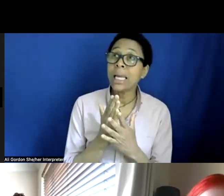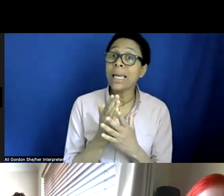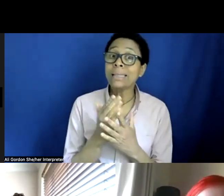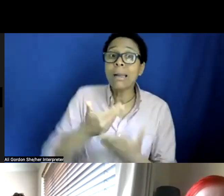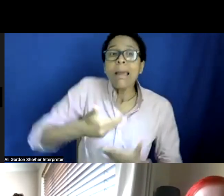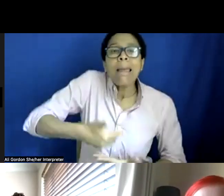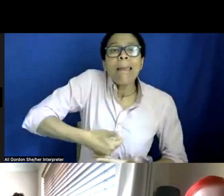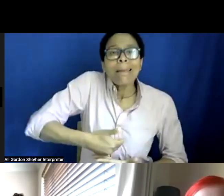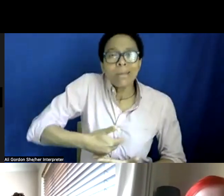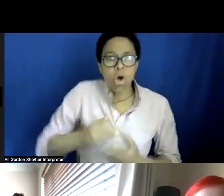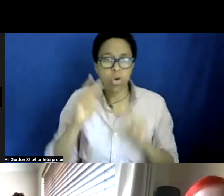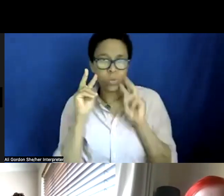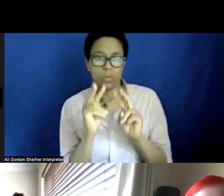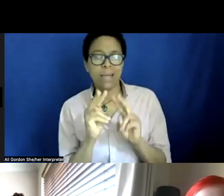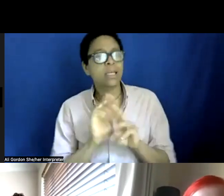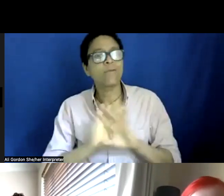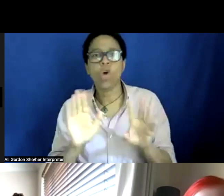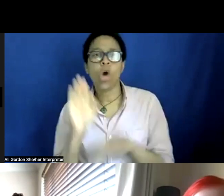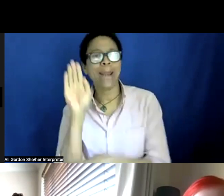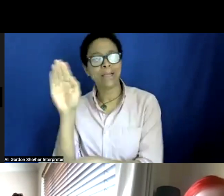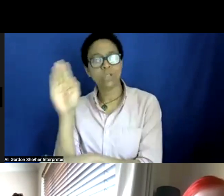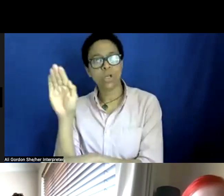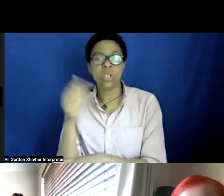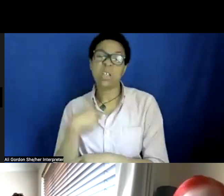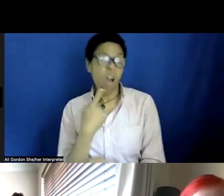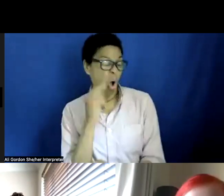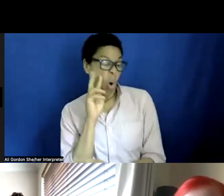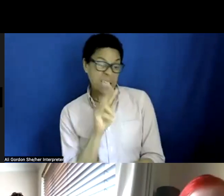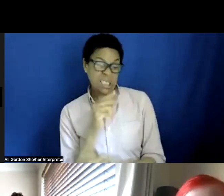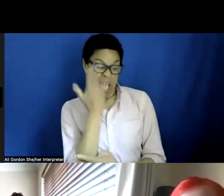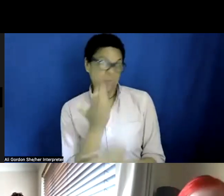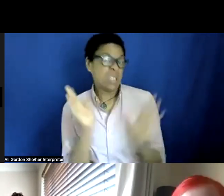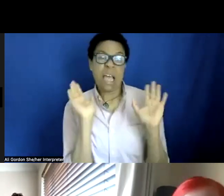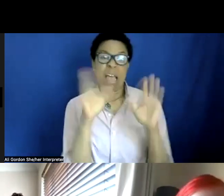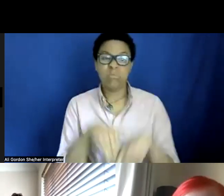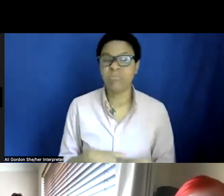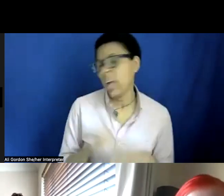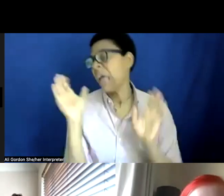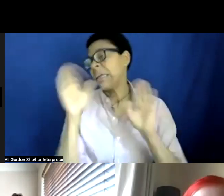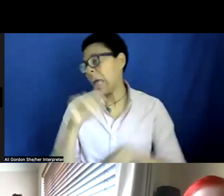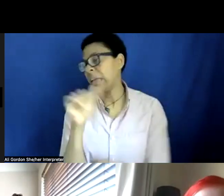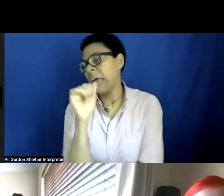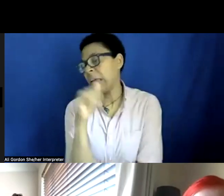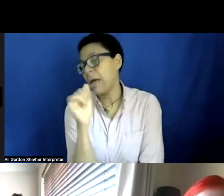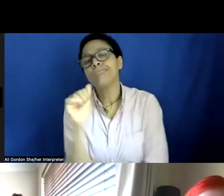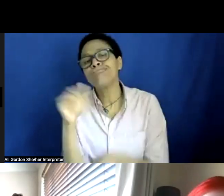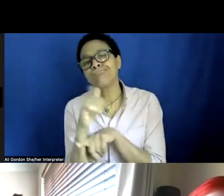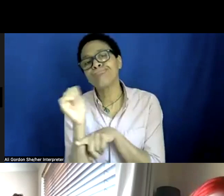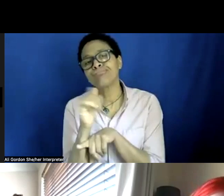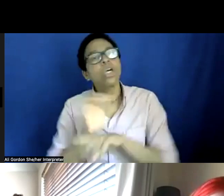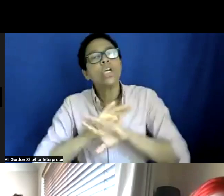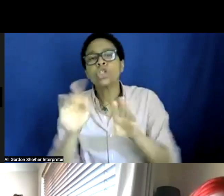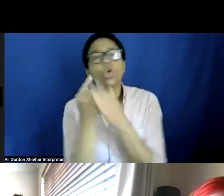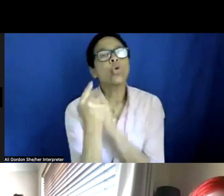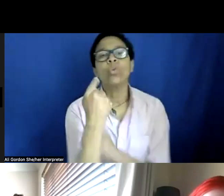external one. So he's saying, oh, well, I see this stuff every day. It's just like, yeah. It's not unique to